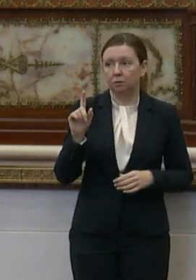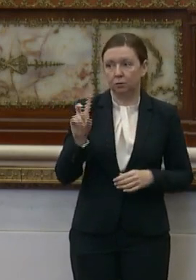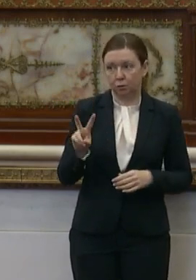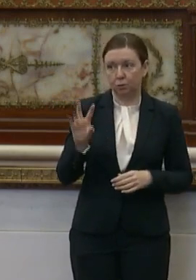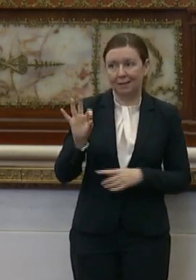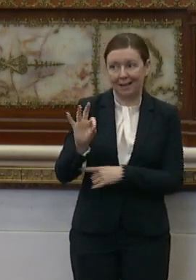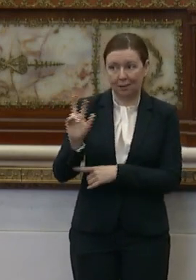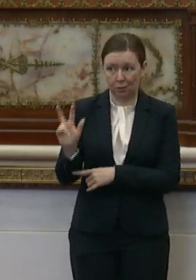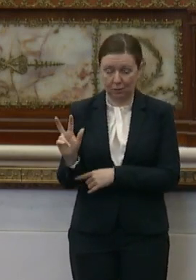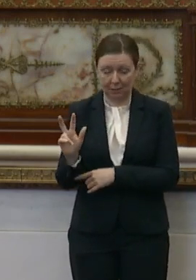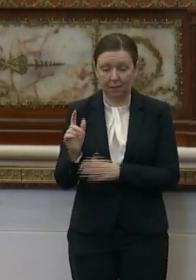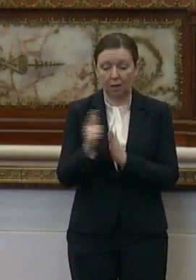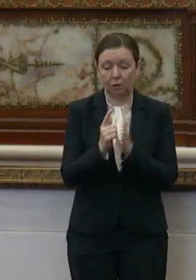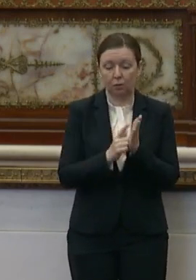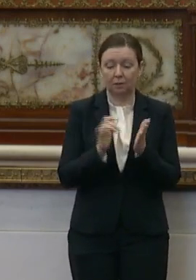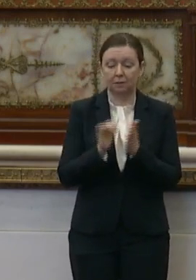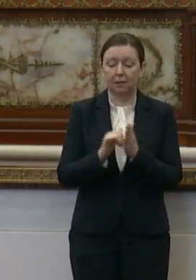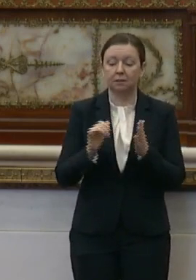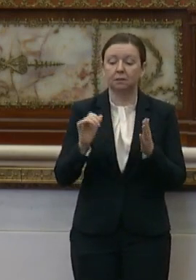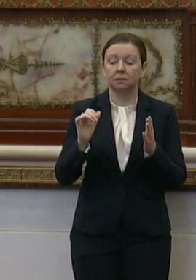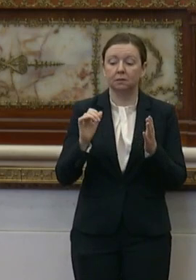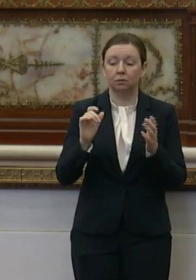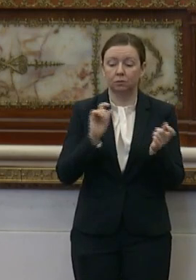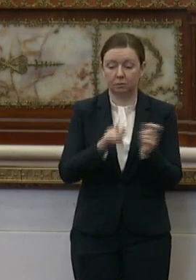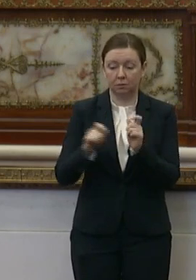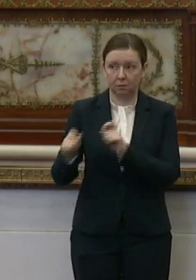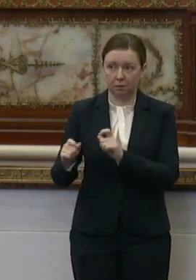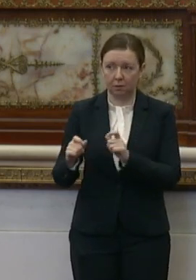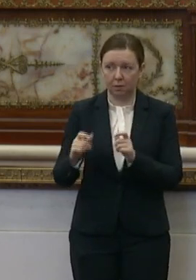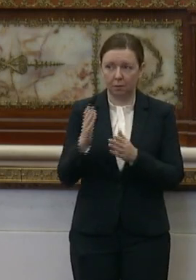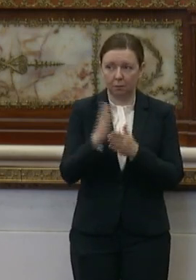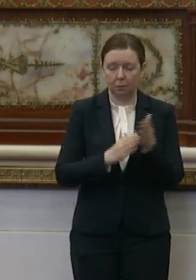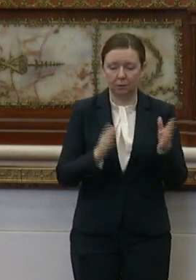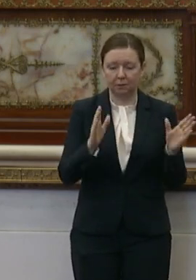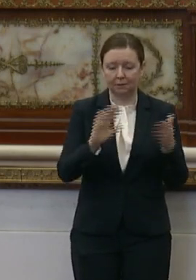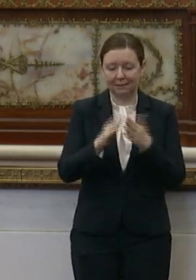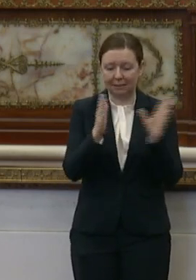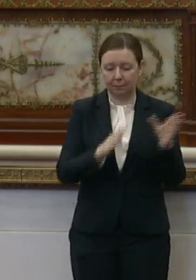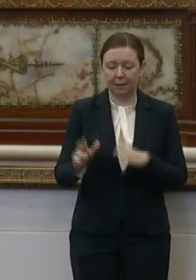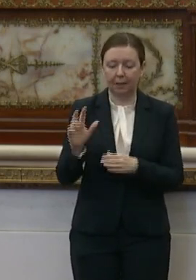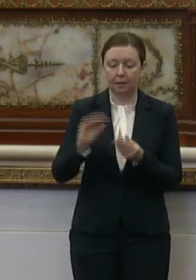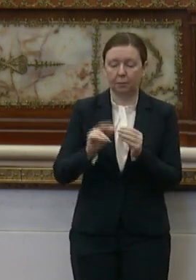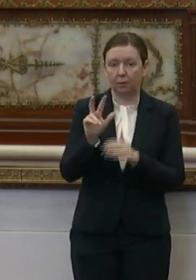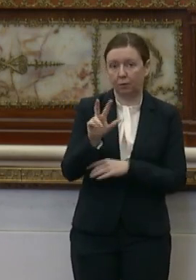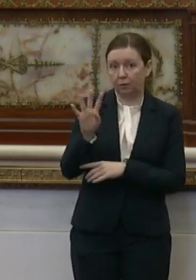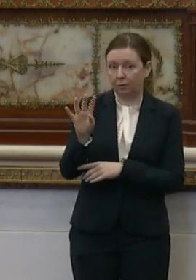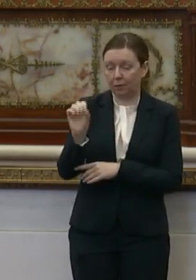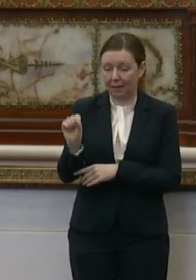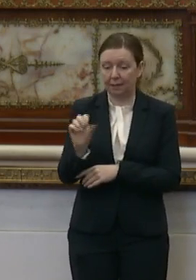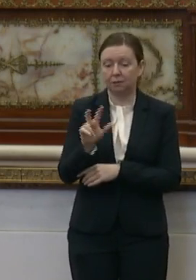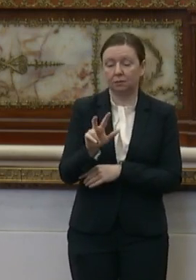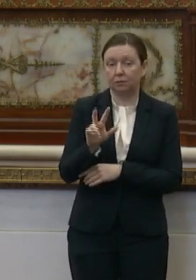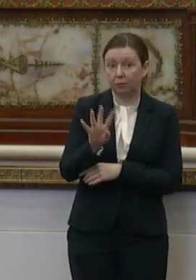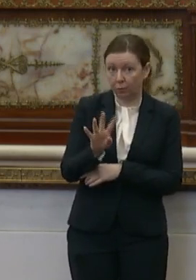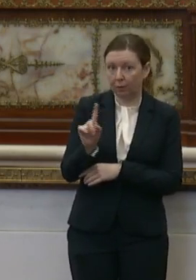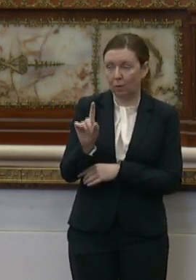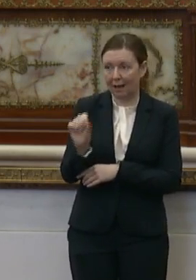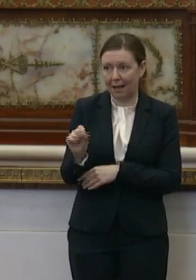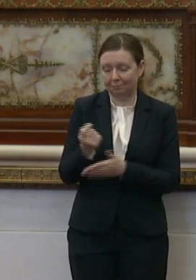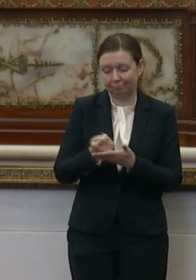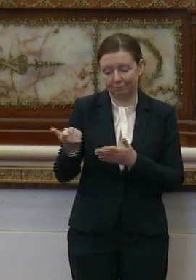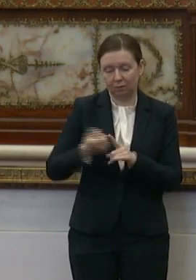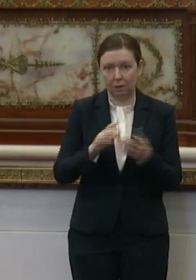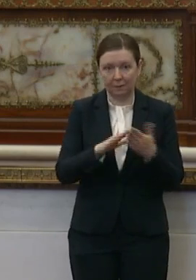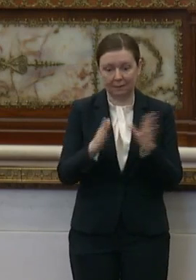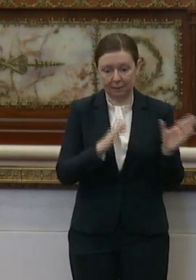180293, entitled An Ordinance Authorizing the Revision of Lines and Grades in a Portion of City Plan Numbers 34S and 41S by striking from the city